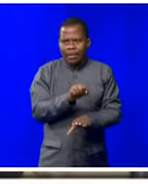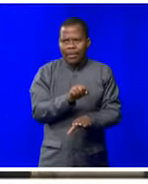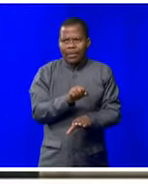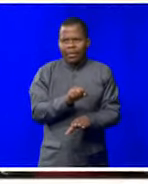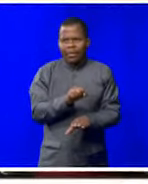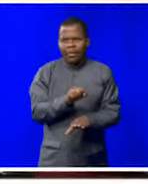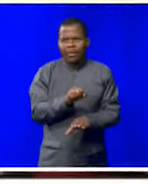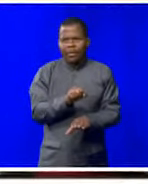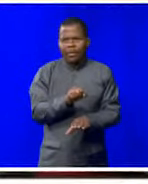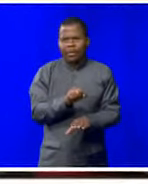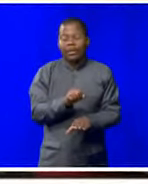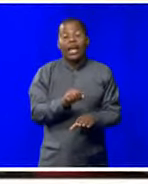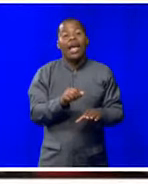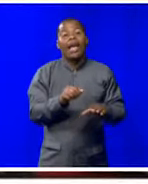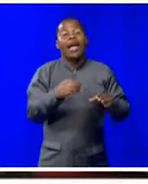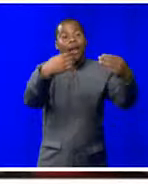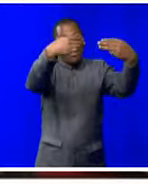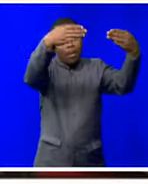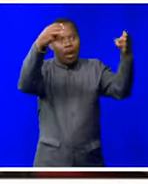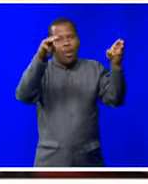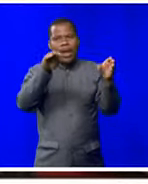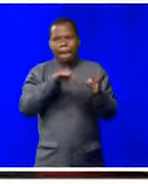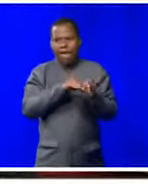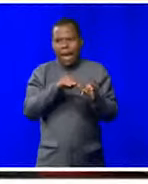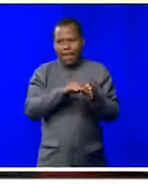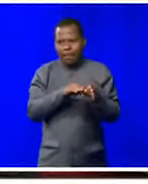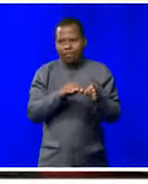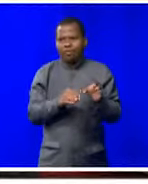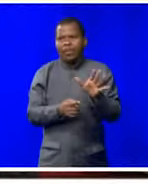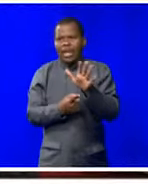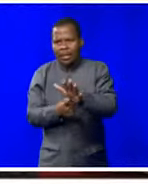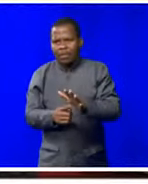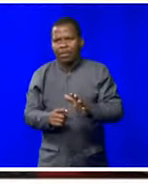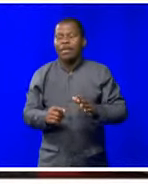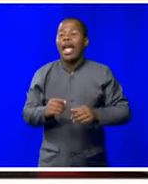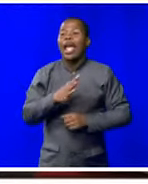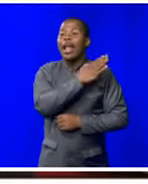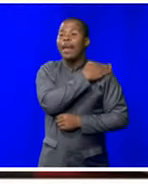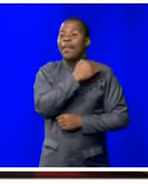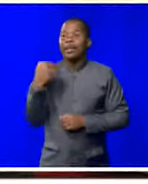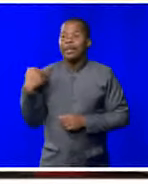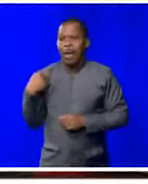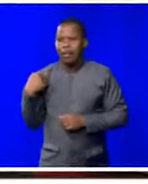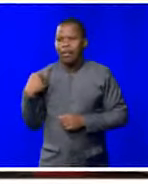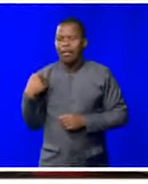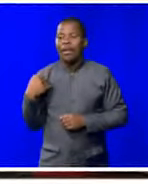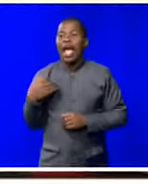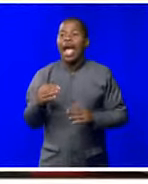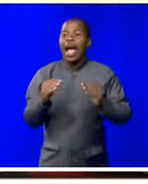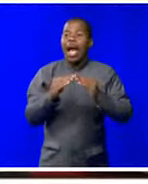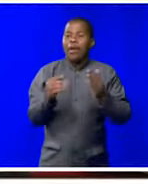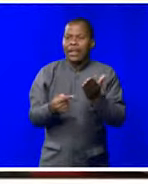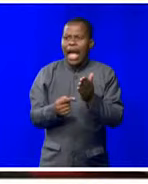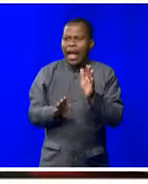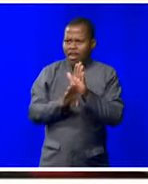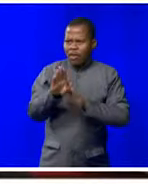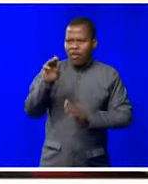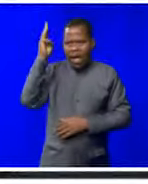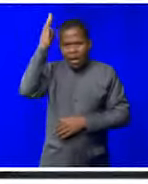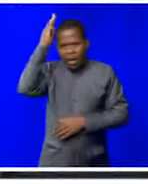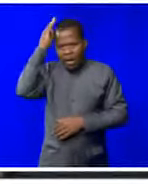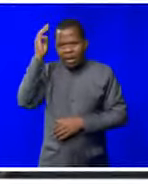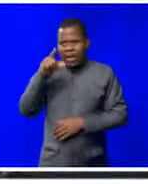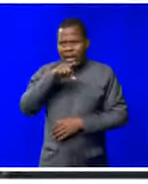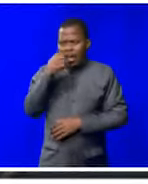nabo. Members of the Honorable House, including the Minister for Housing and Urban Development, Princess Milane, debated the committee's